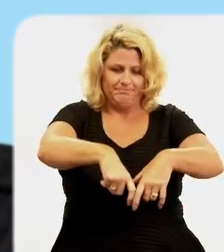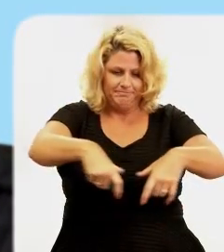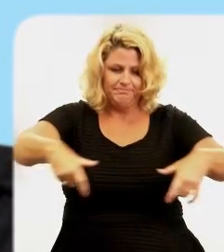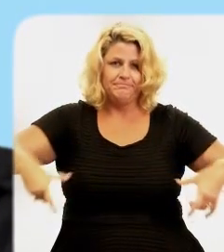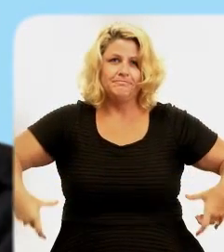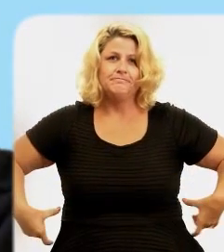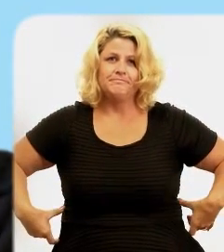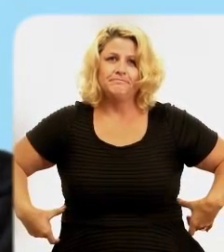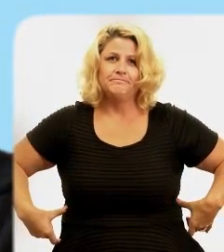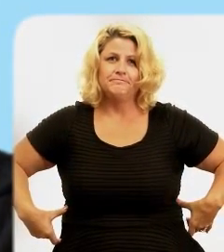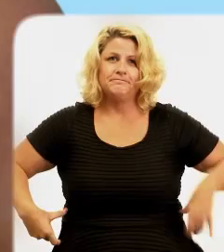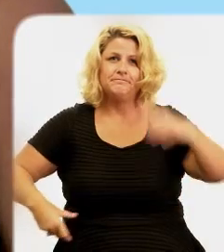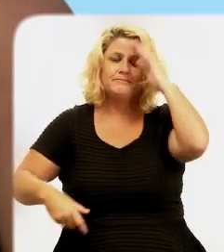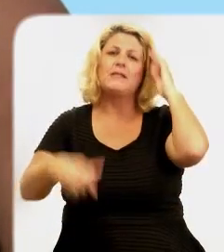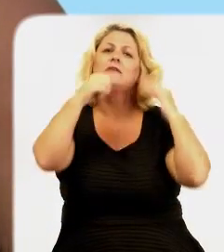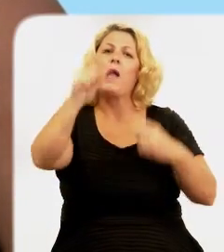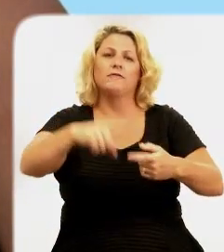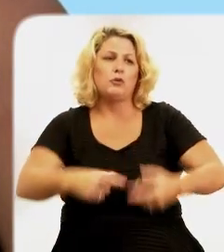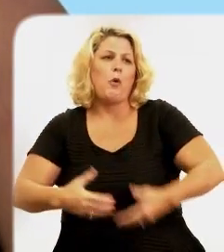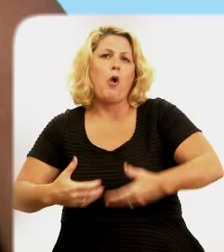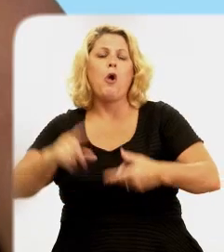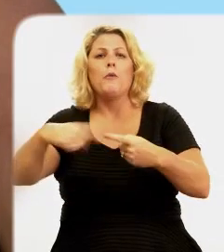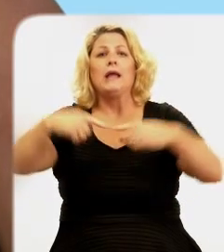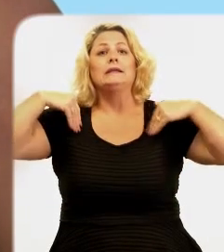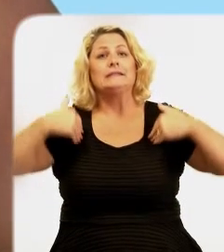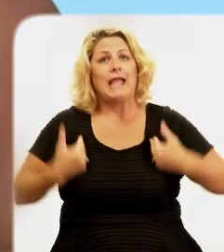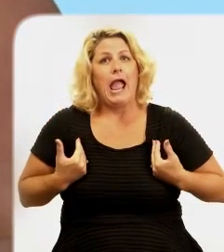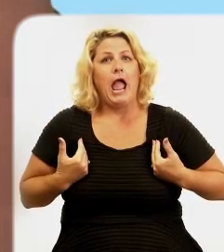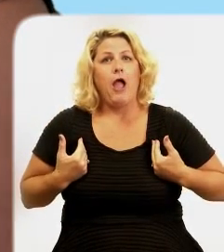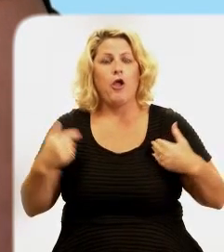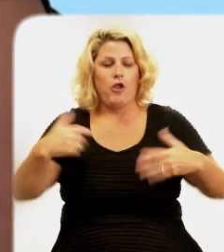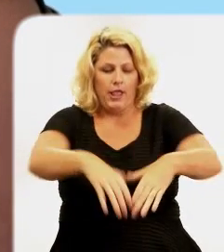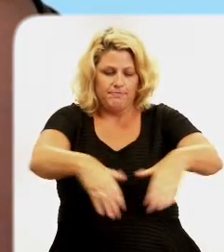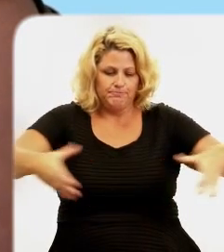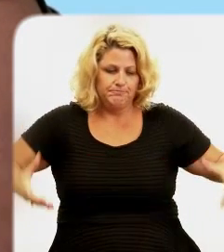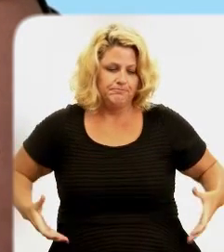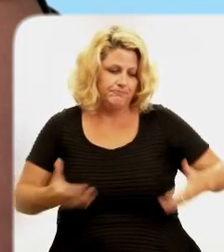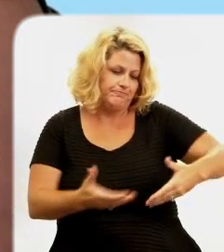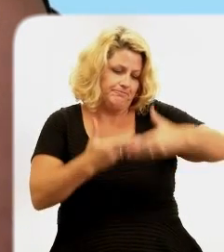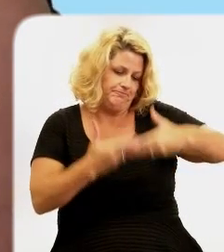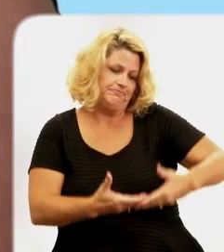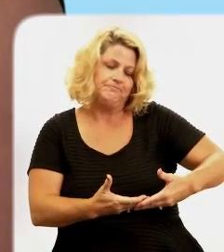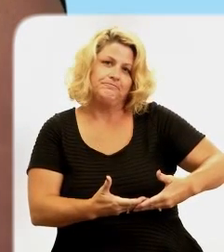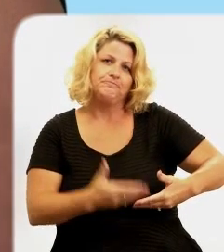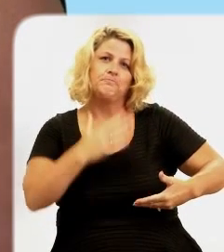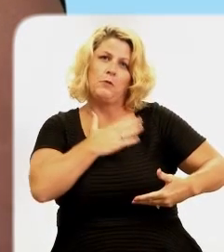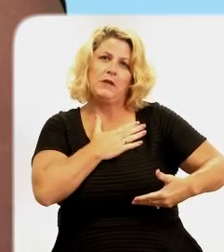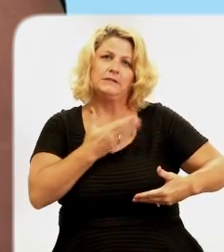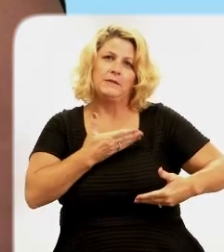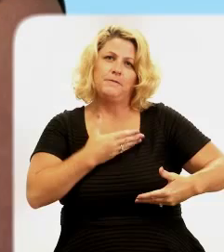helped with, I didn't have to hold them when I was tired. They would kind of just rest into the boppy.